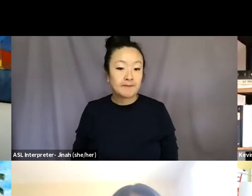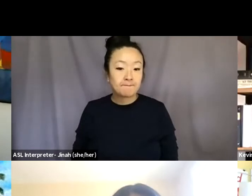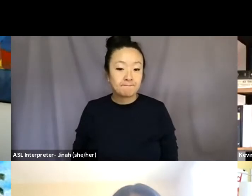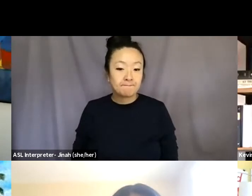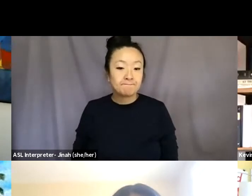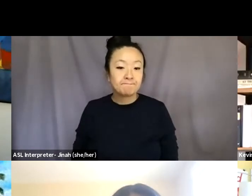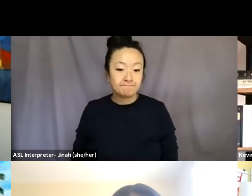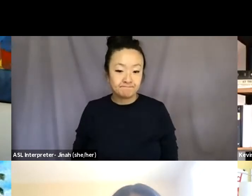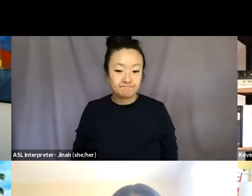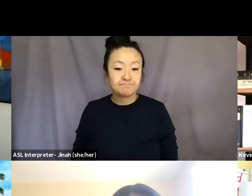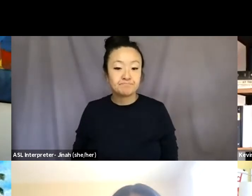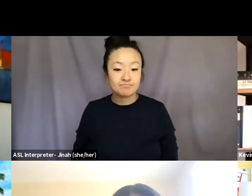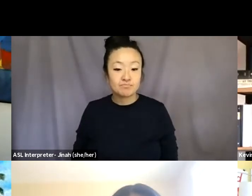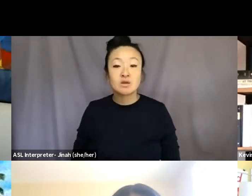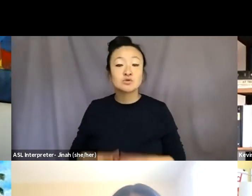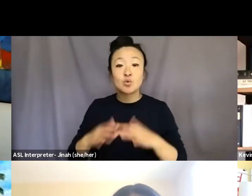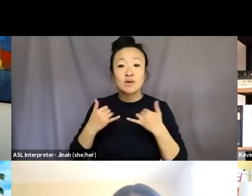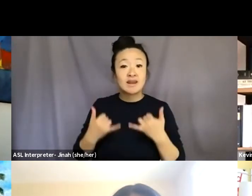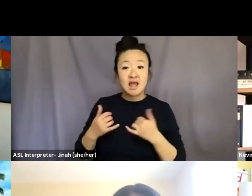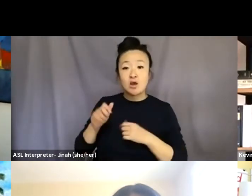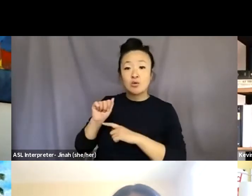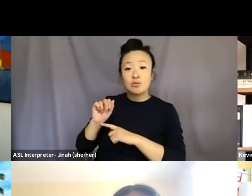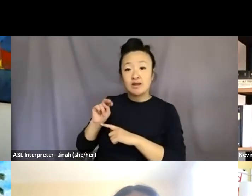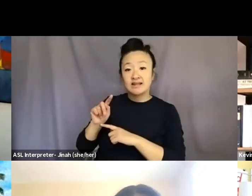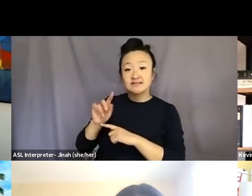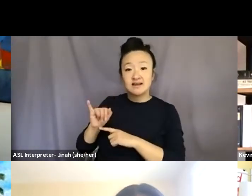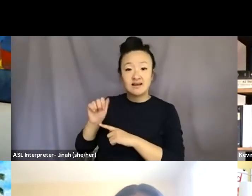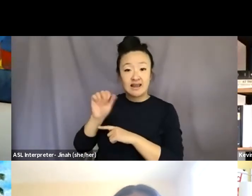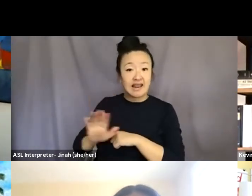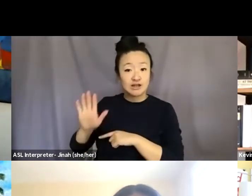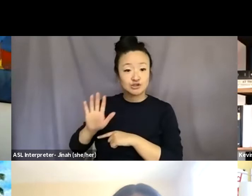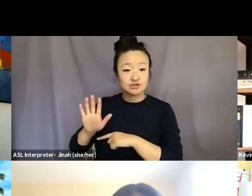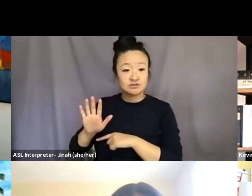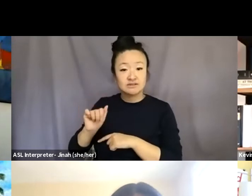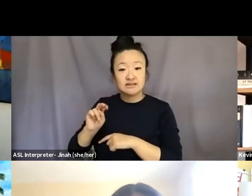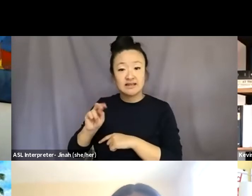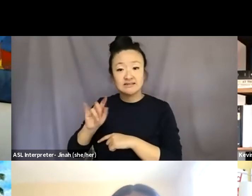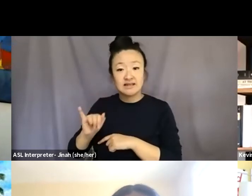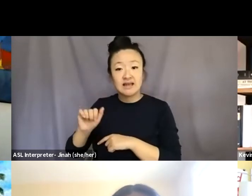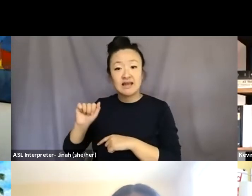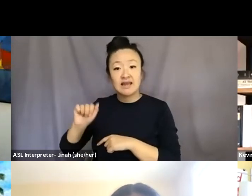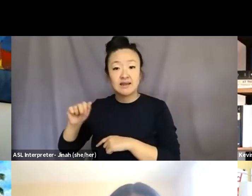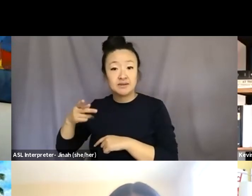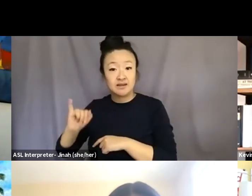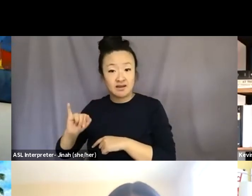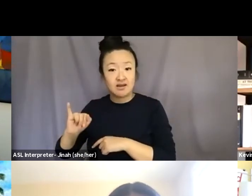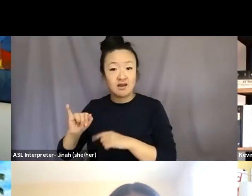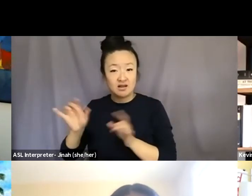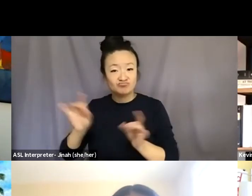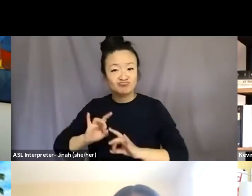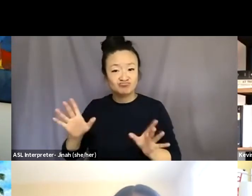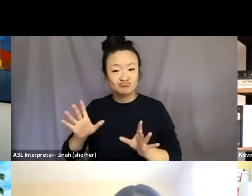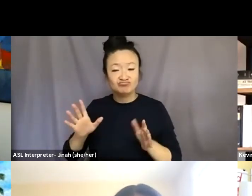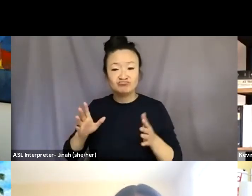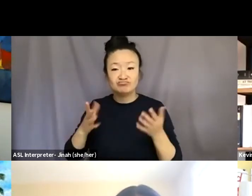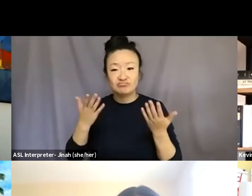what's going on now with the anti-Asian and anti-Asian Pacific, you know, things that are going on that are violent